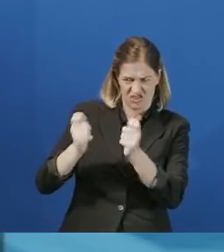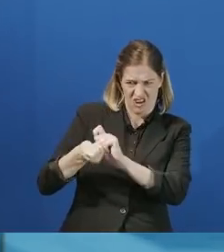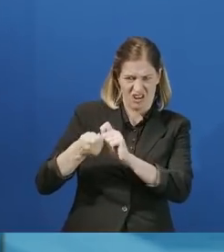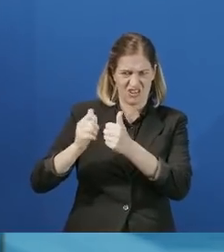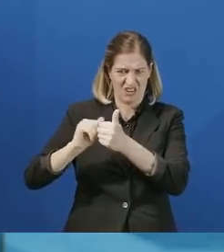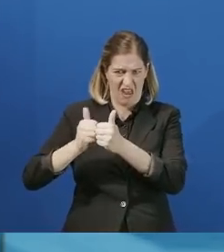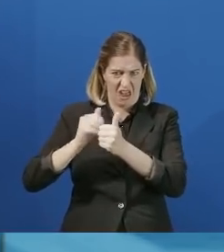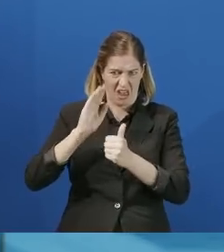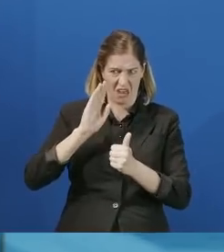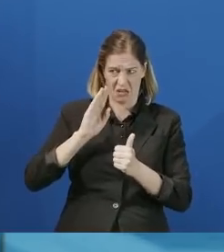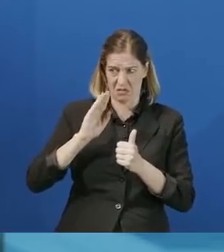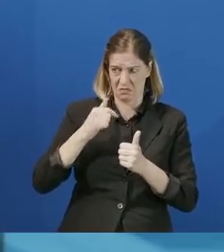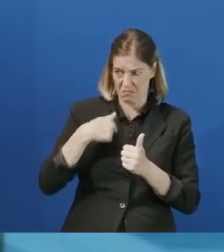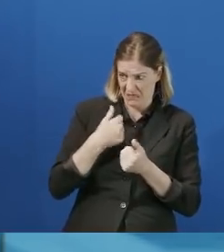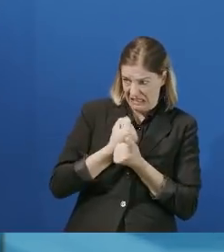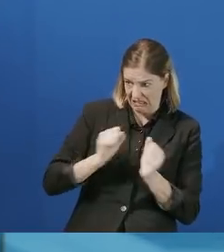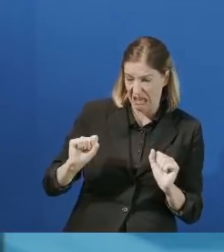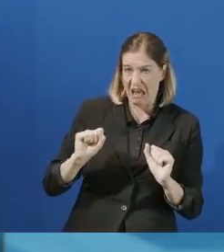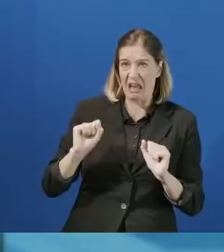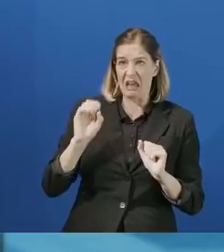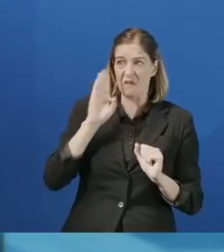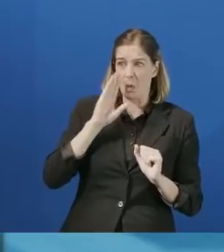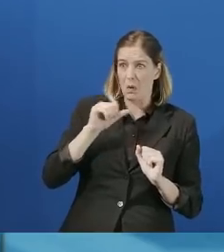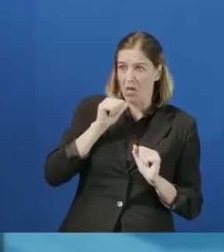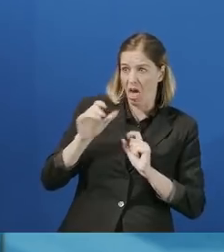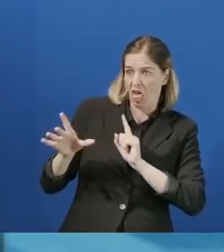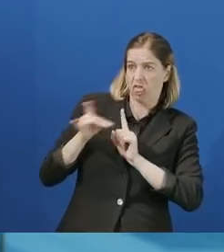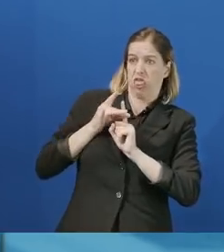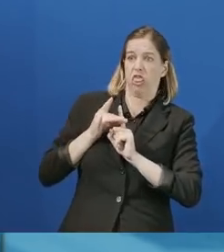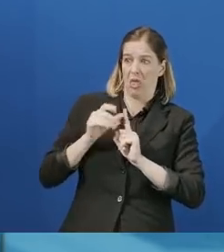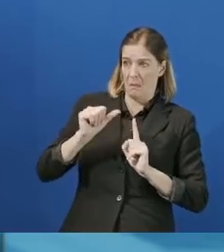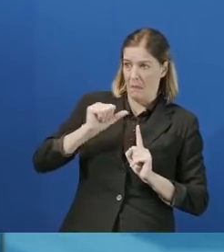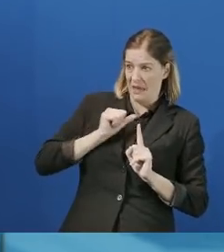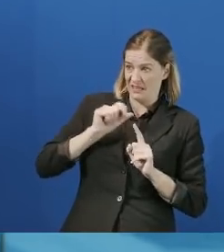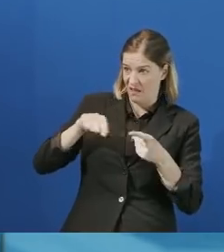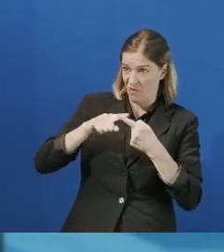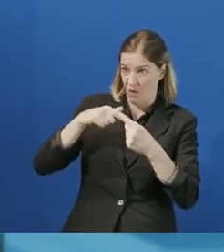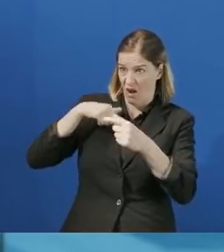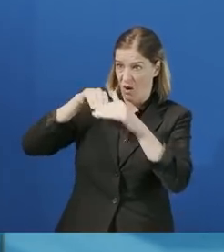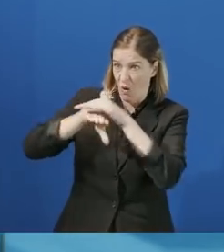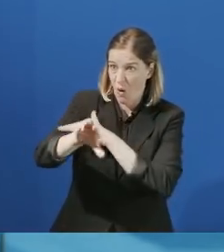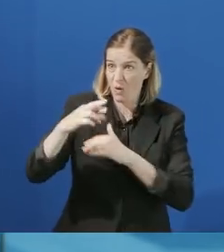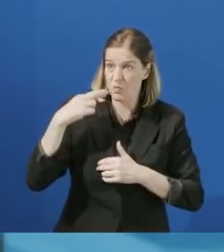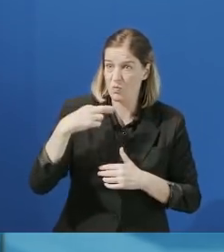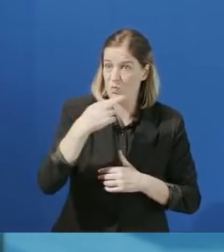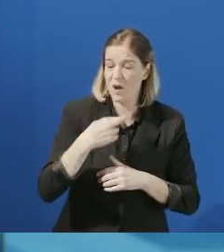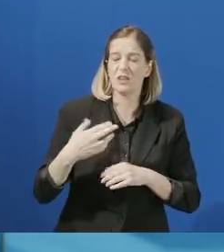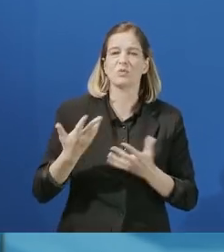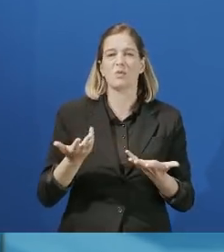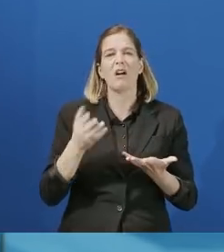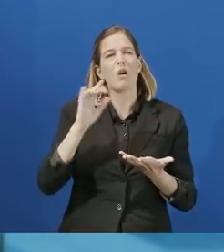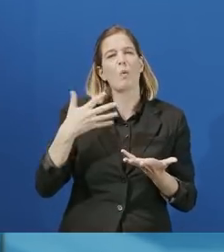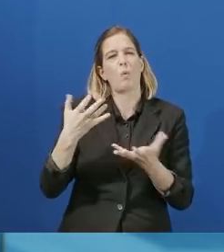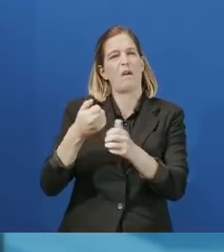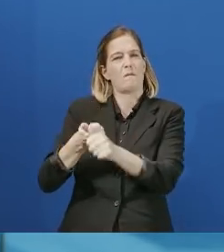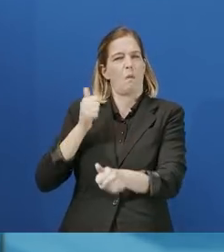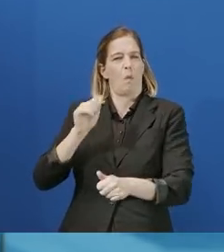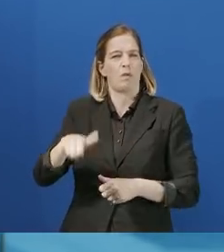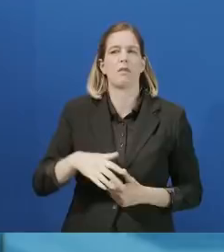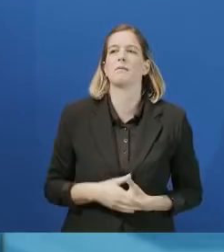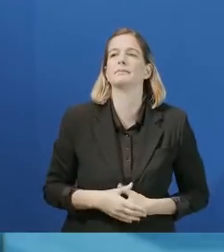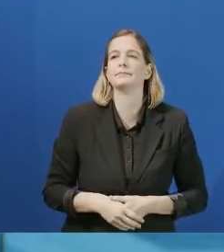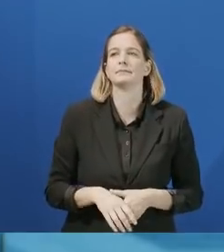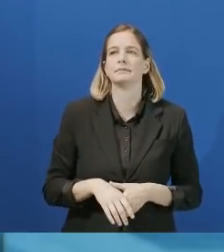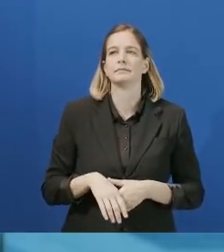be exposed to this virus in your establishment. Quick follow-up. You made a point of saying we're not like other states. We're